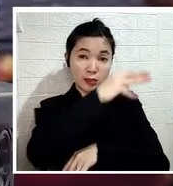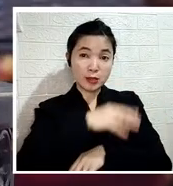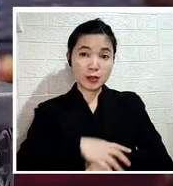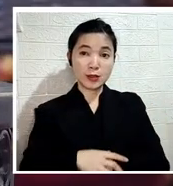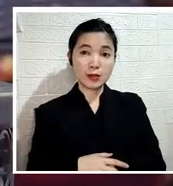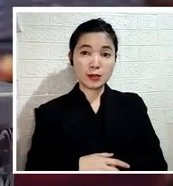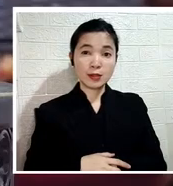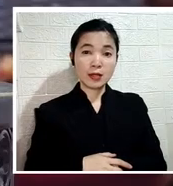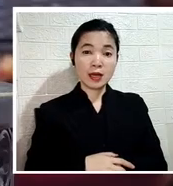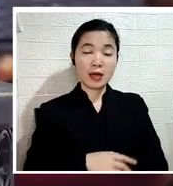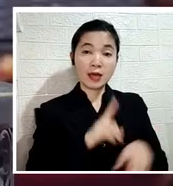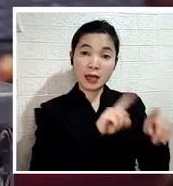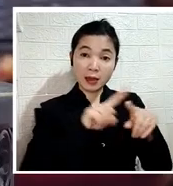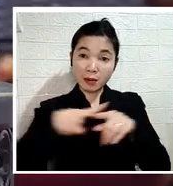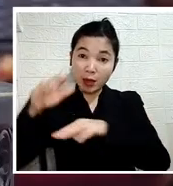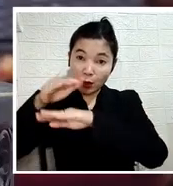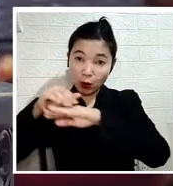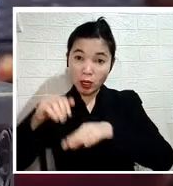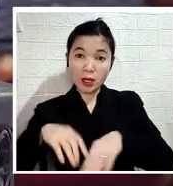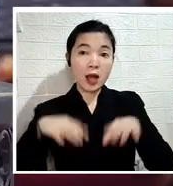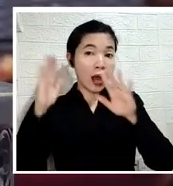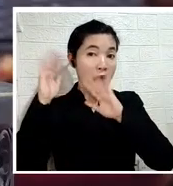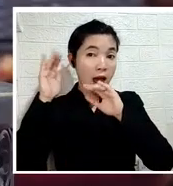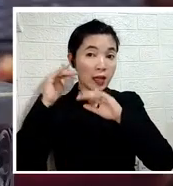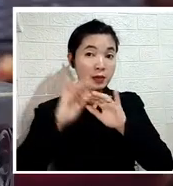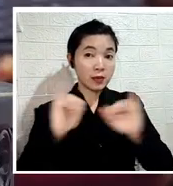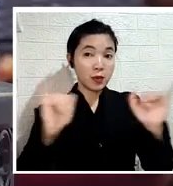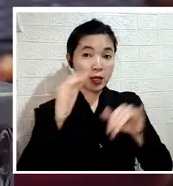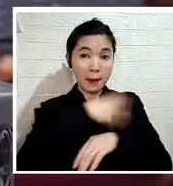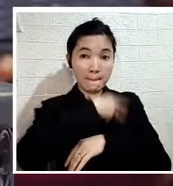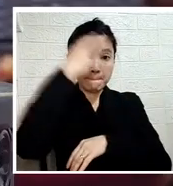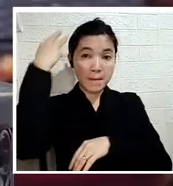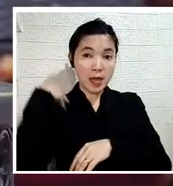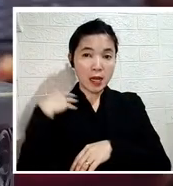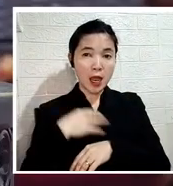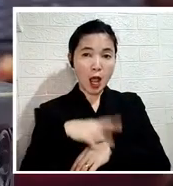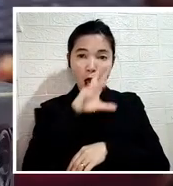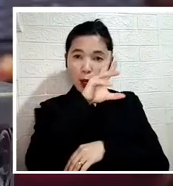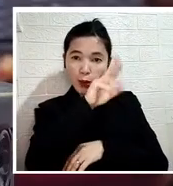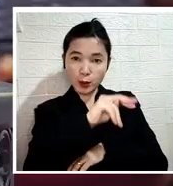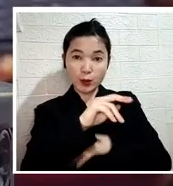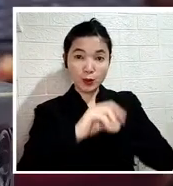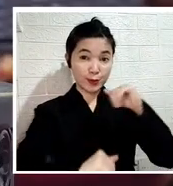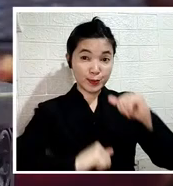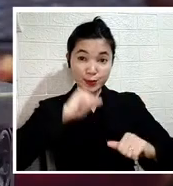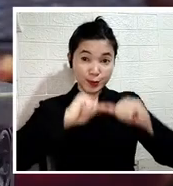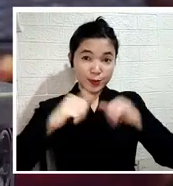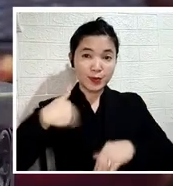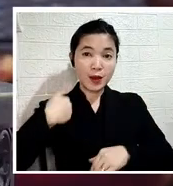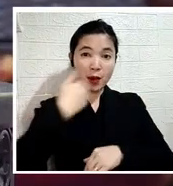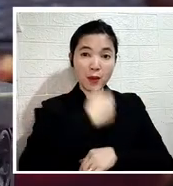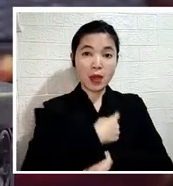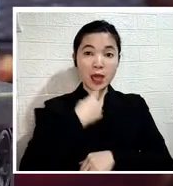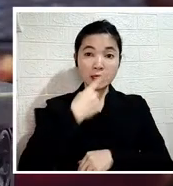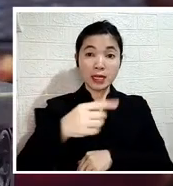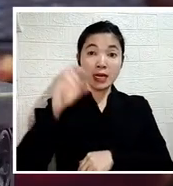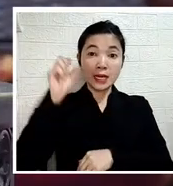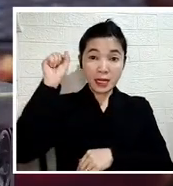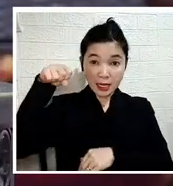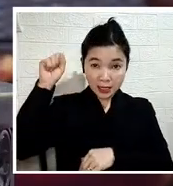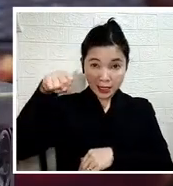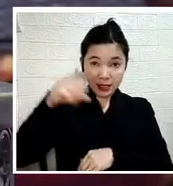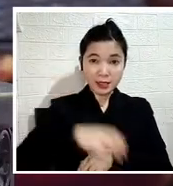Inaot unta sama kang Maria, without any hesitation, let us say yes to the